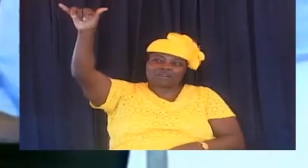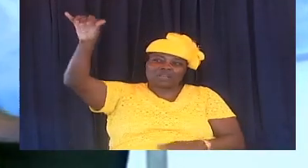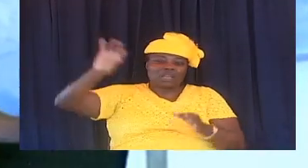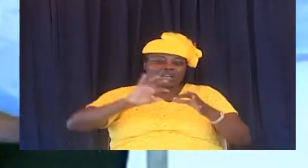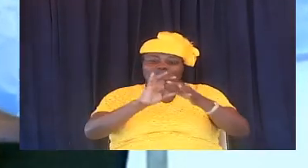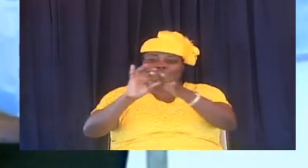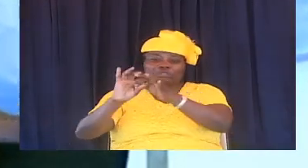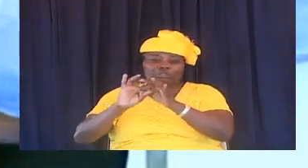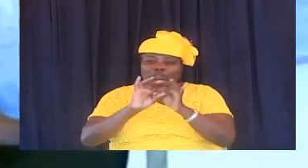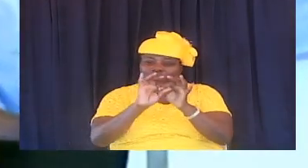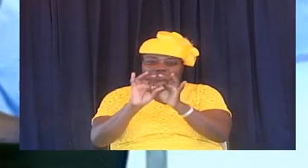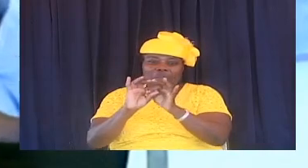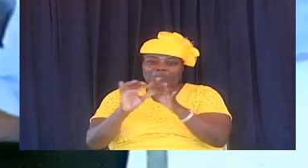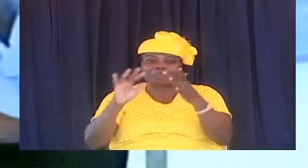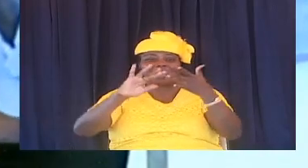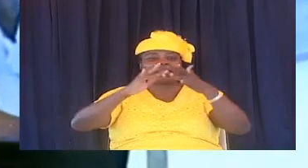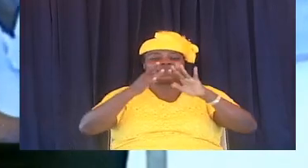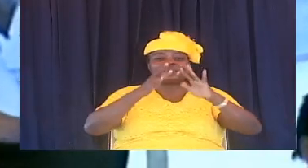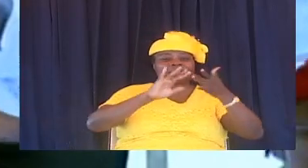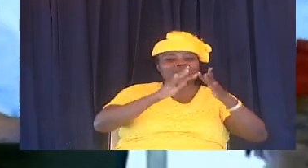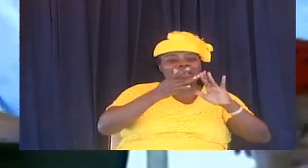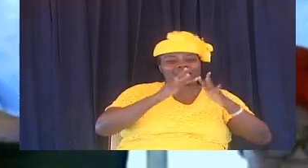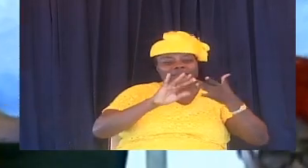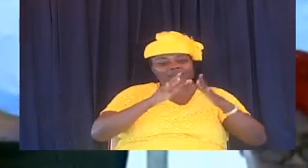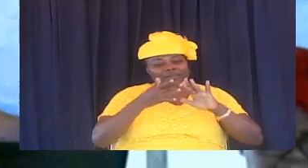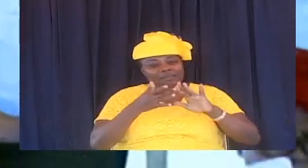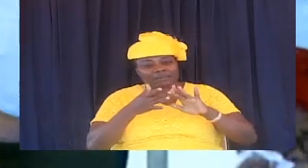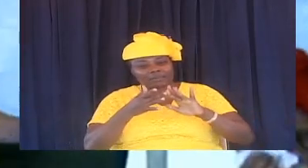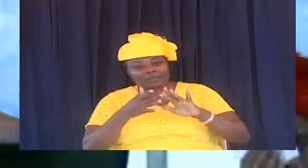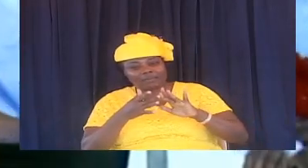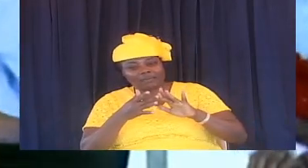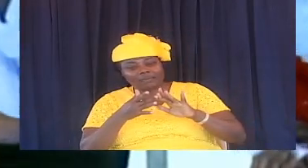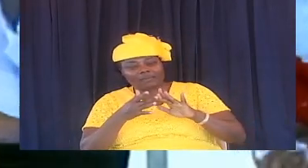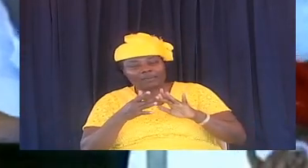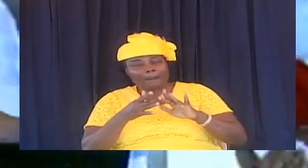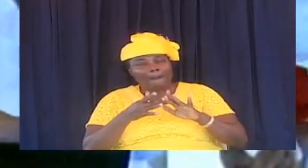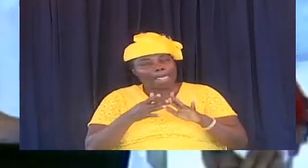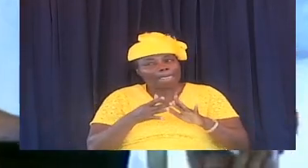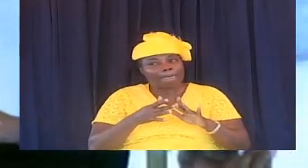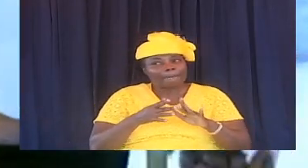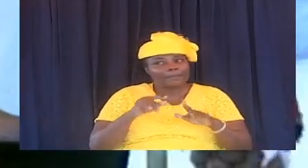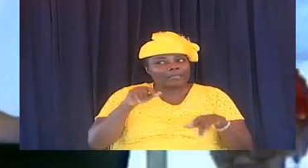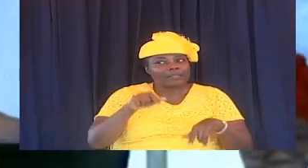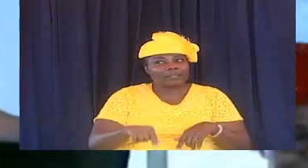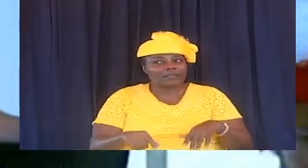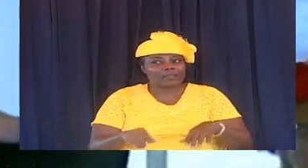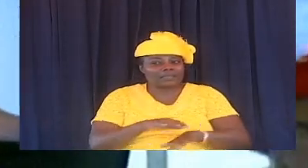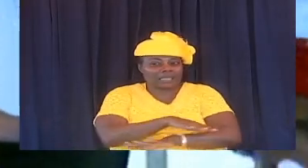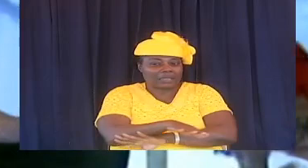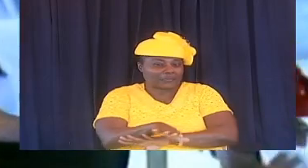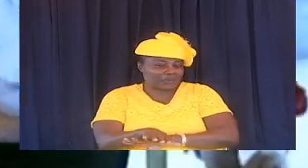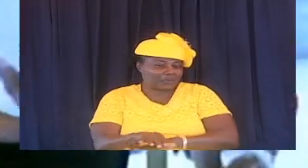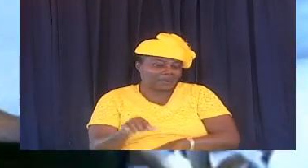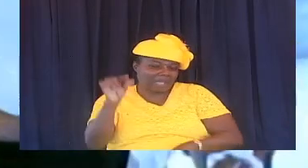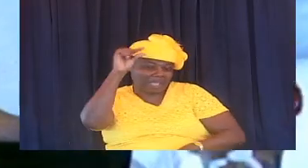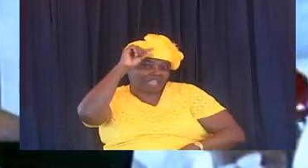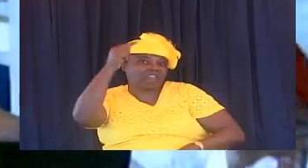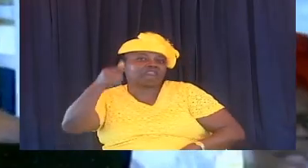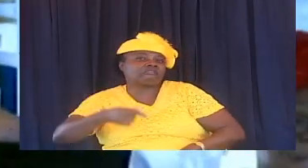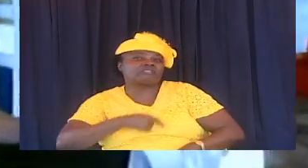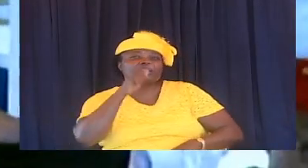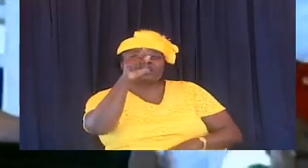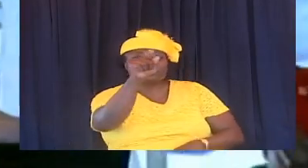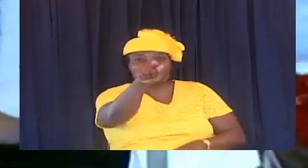joined us via the World Wide Web, you're streaming this morning or this afternoon, I greet you